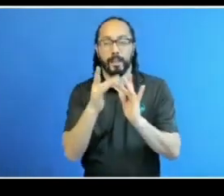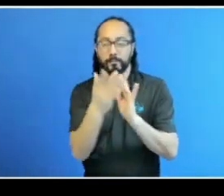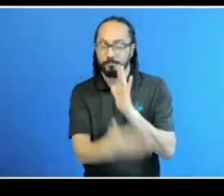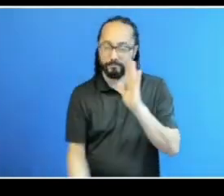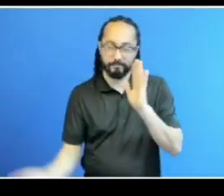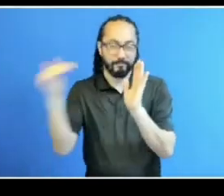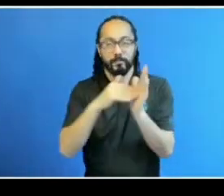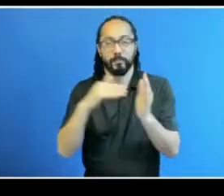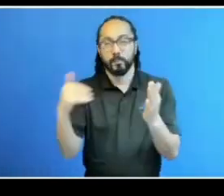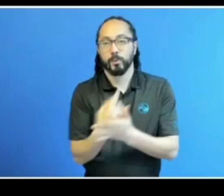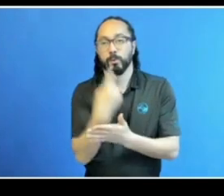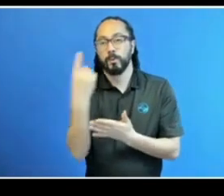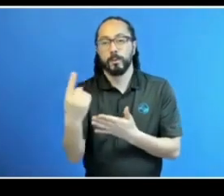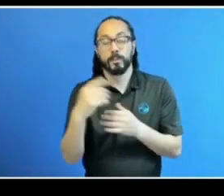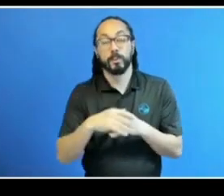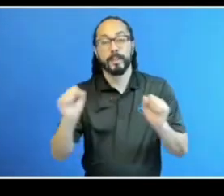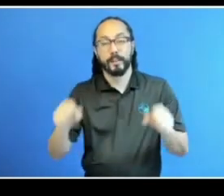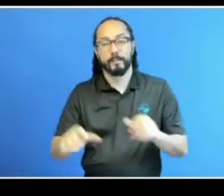you can find me at